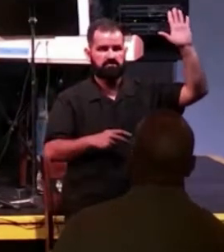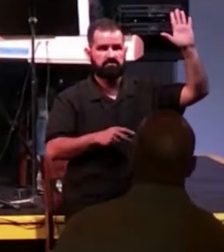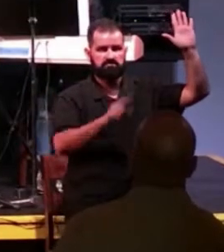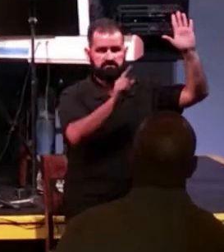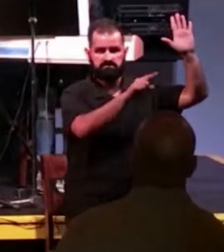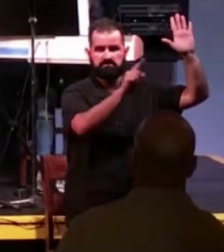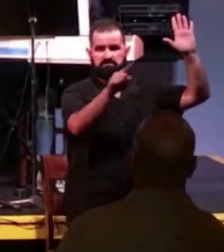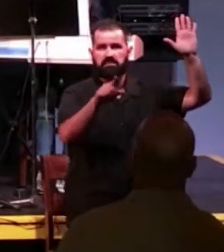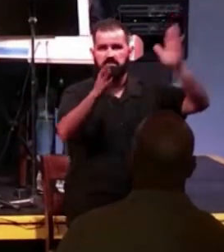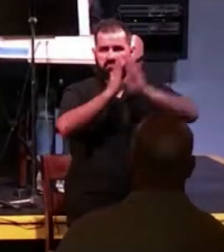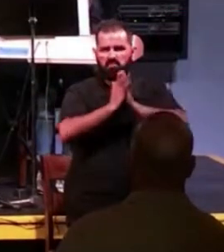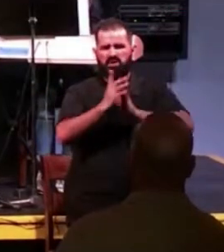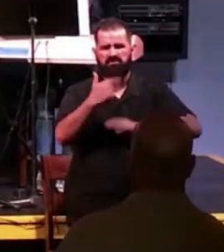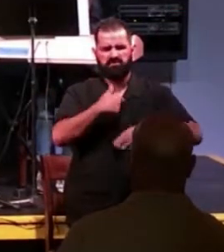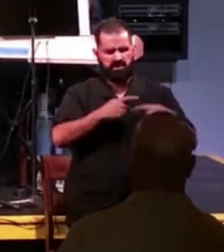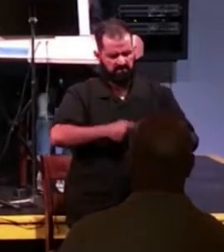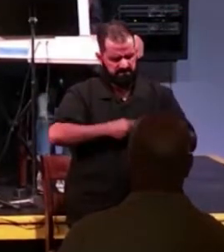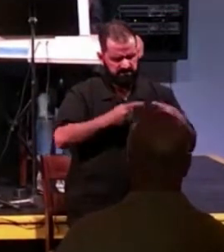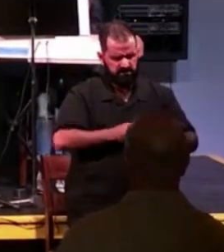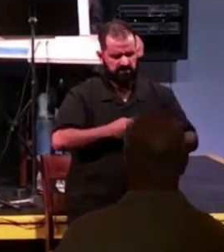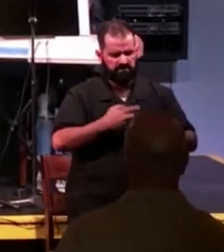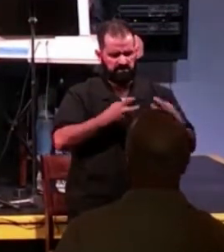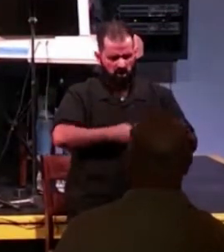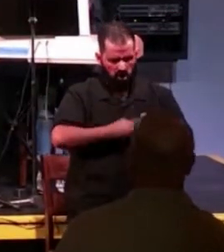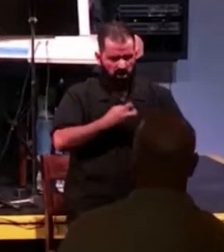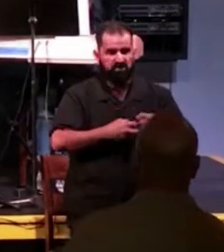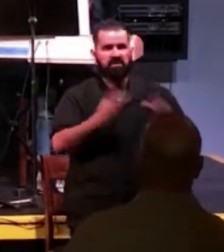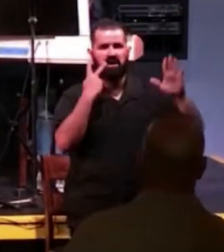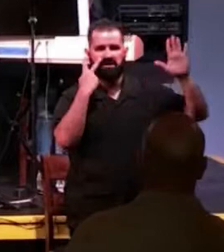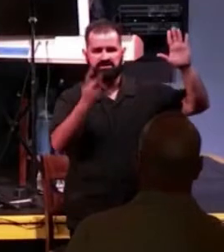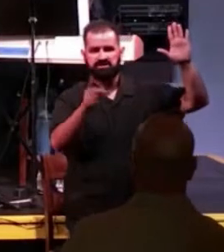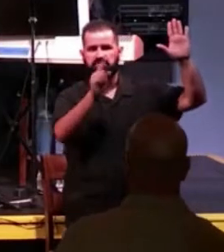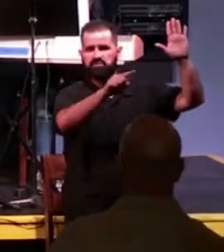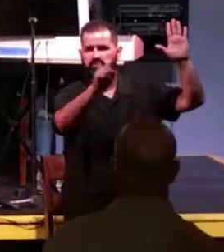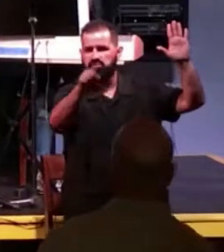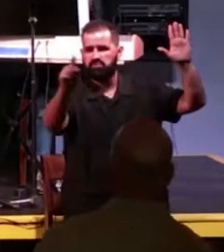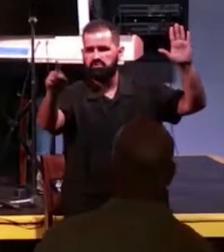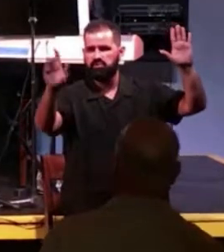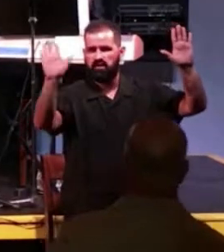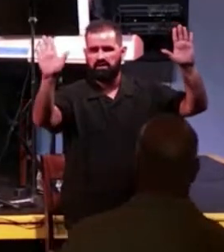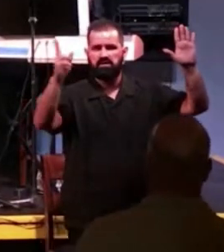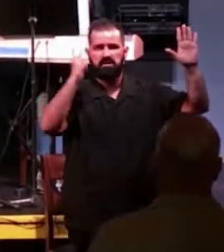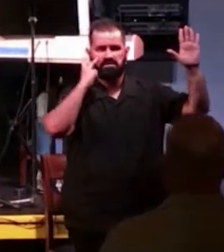you to pray for me. I'm in a downtime. I see your hands there. I see your hands there.